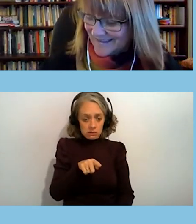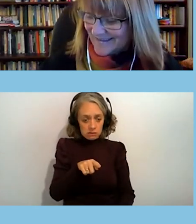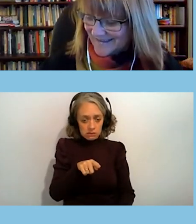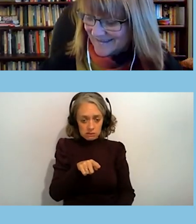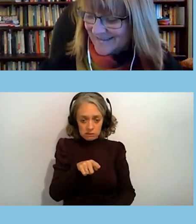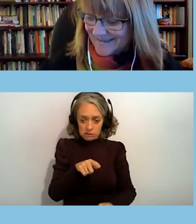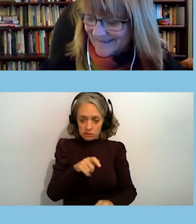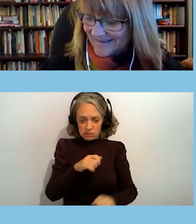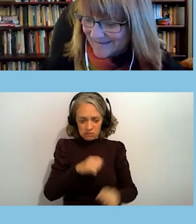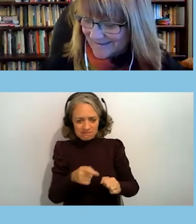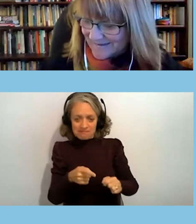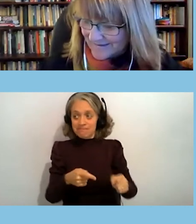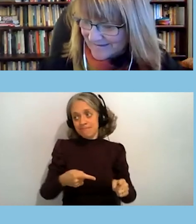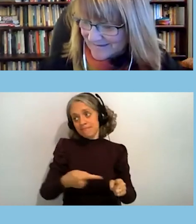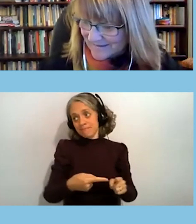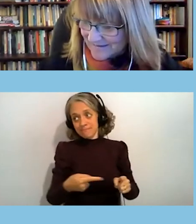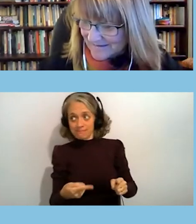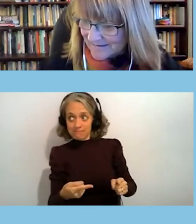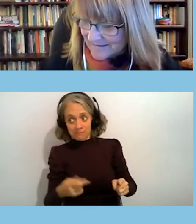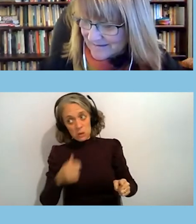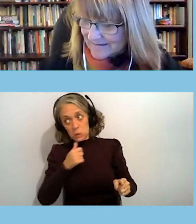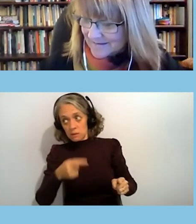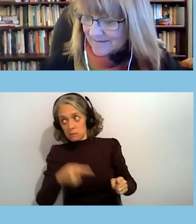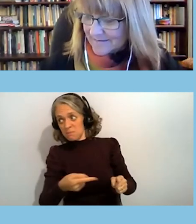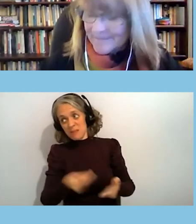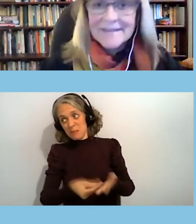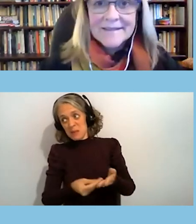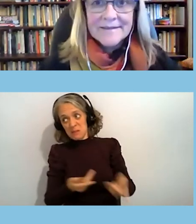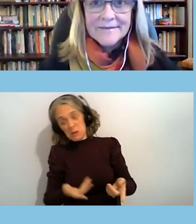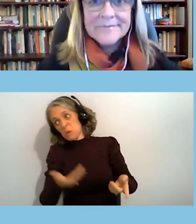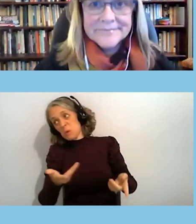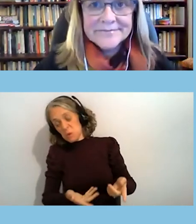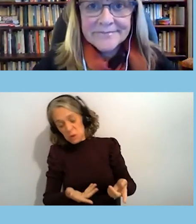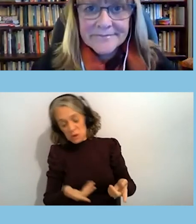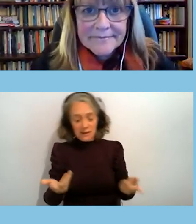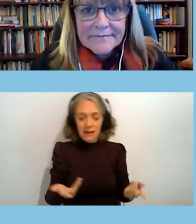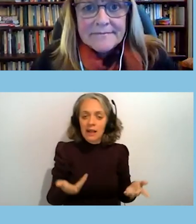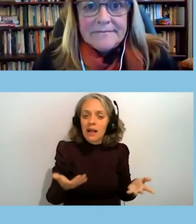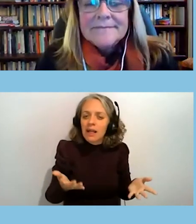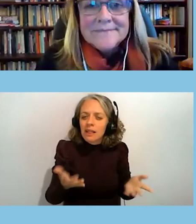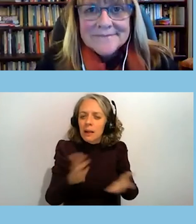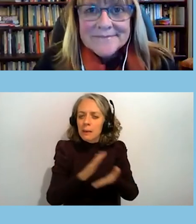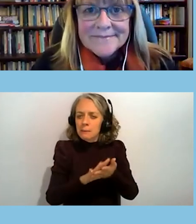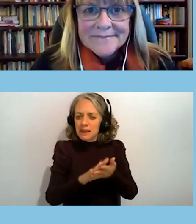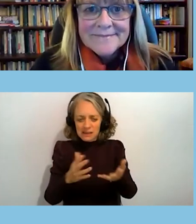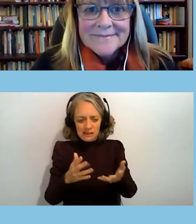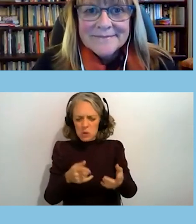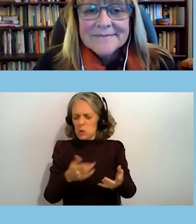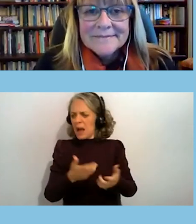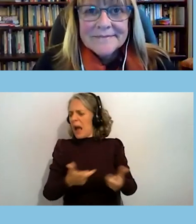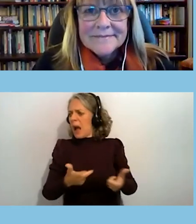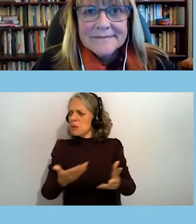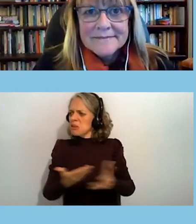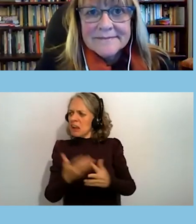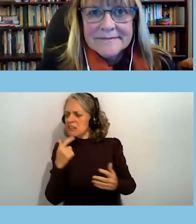instrumentalized and leveraged as a kind of economic unit that sort of qualifies for certain quantities of access. And